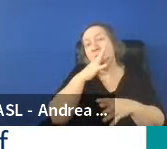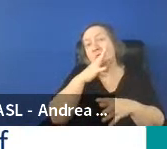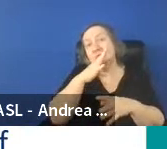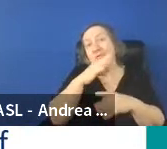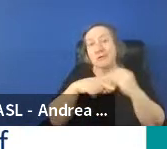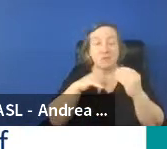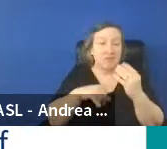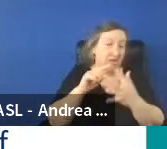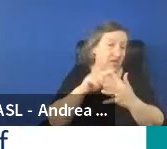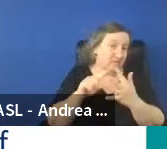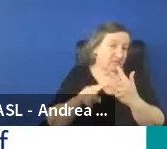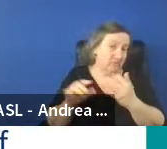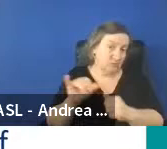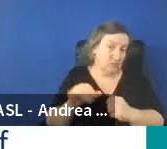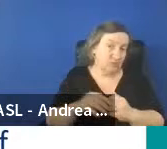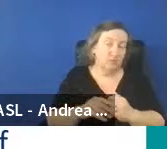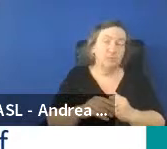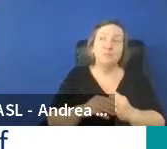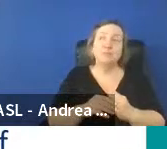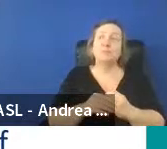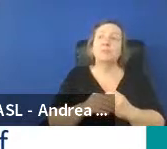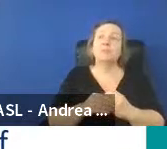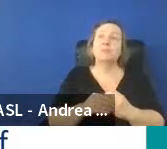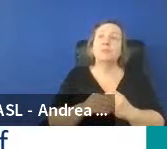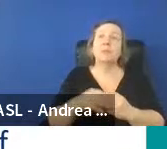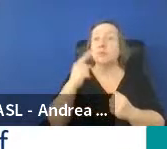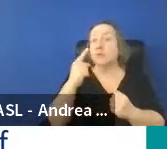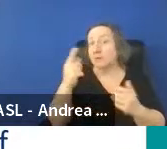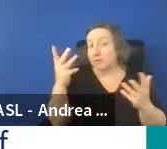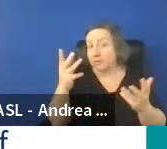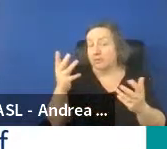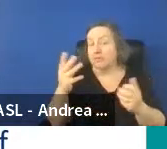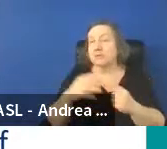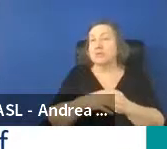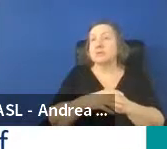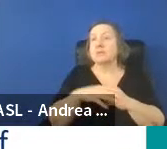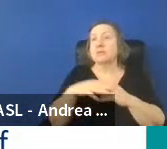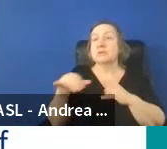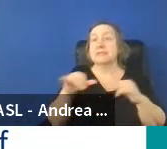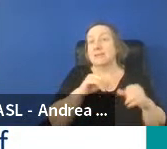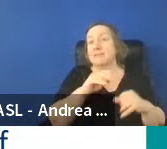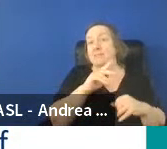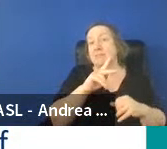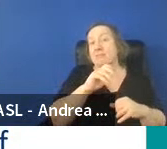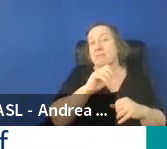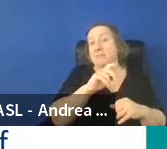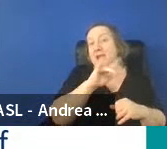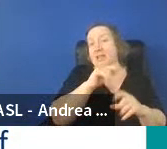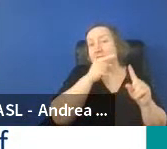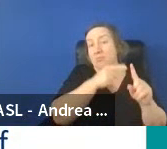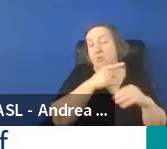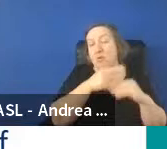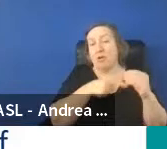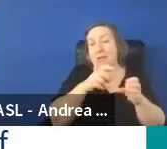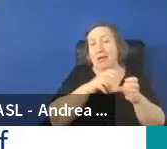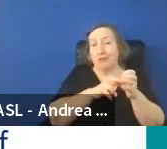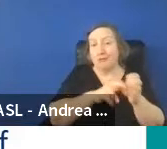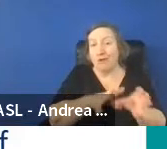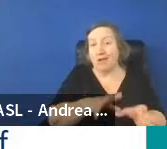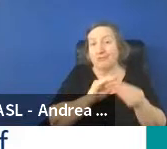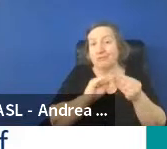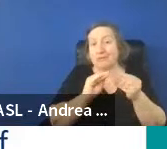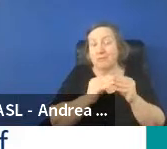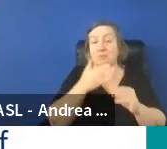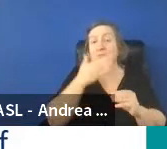about that. But one of them is that, similarly with Kelly's point about ridership generally being better